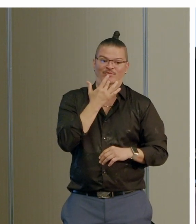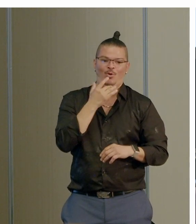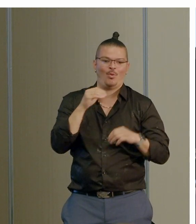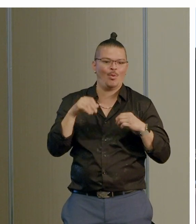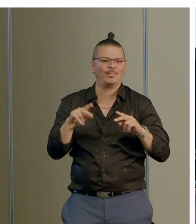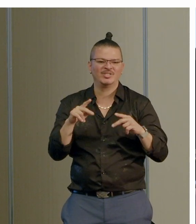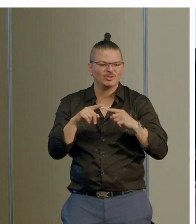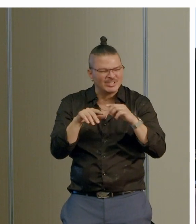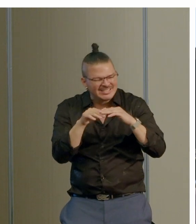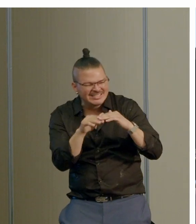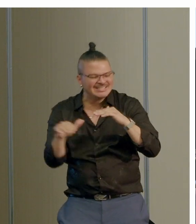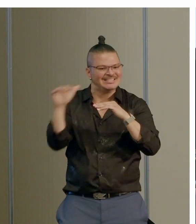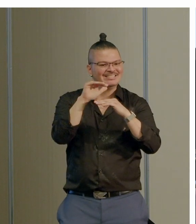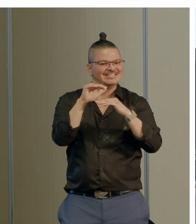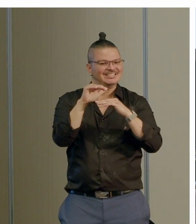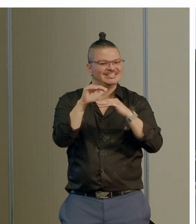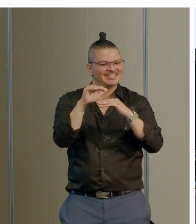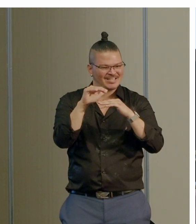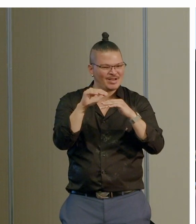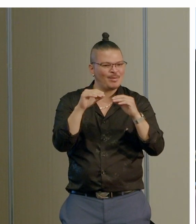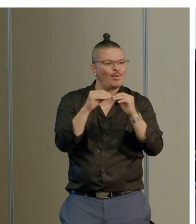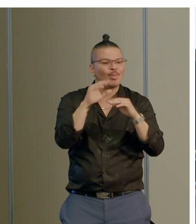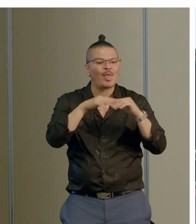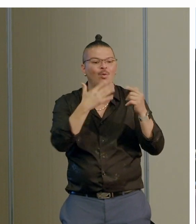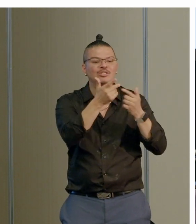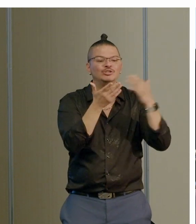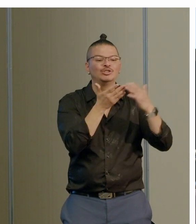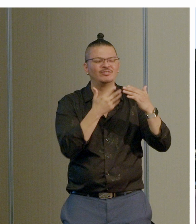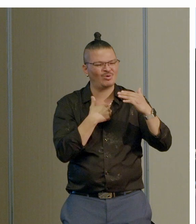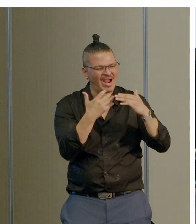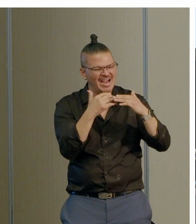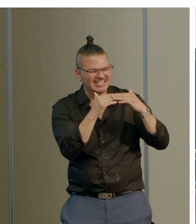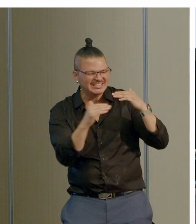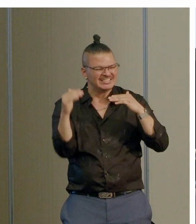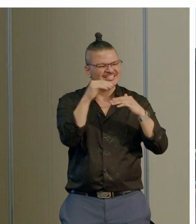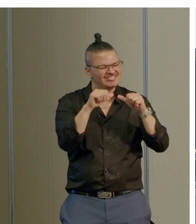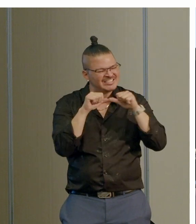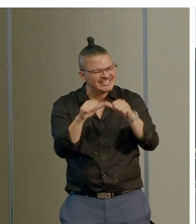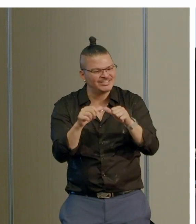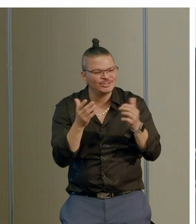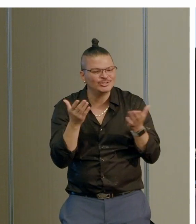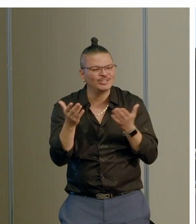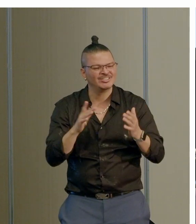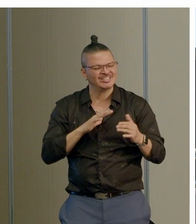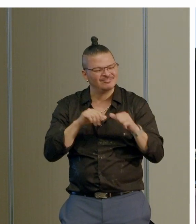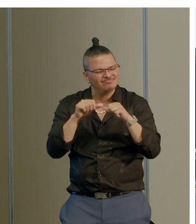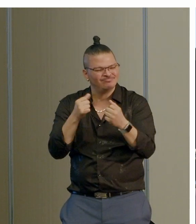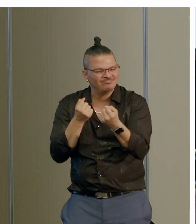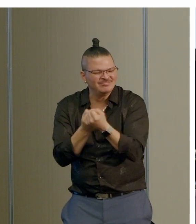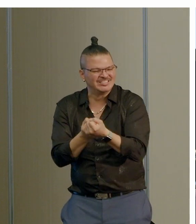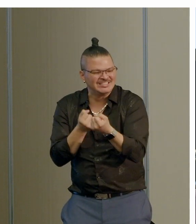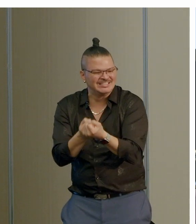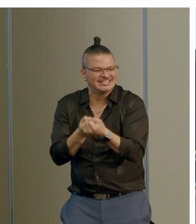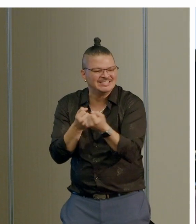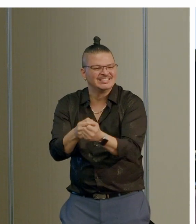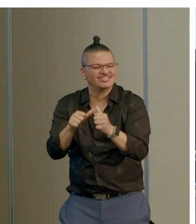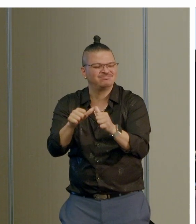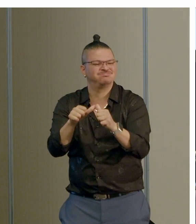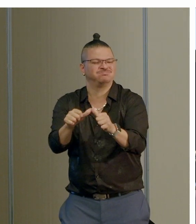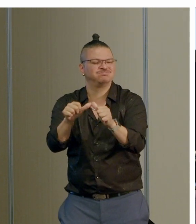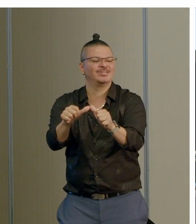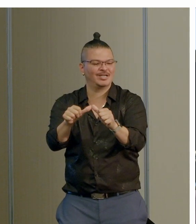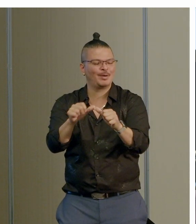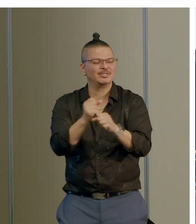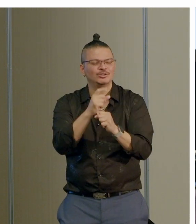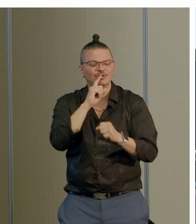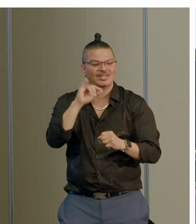are looking at is consistent focus and enforcement of ensuring that the technology that we buy and build for